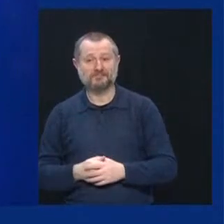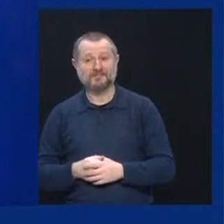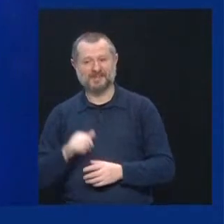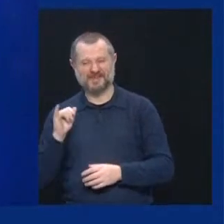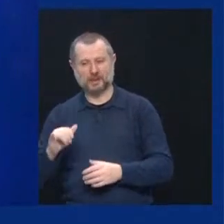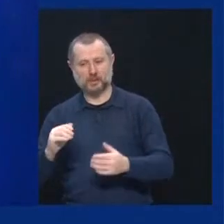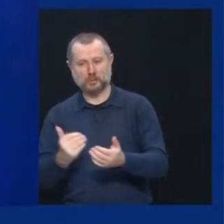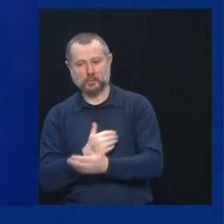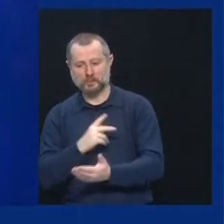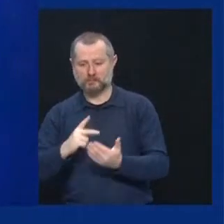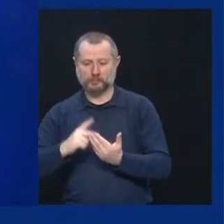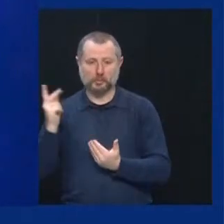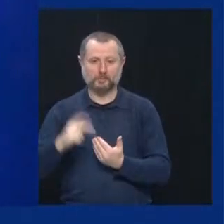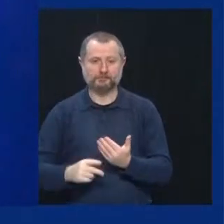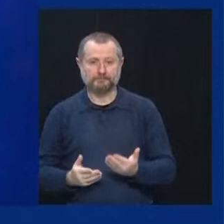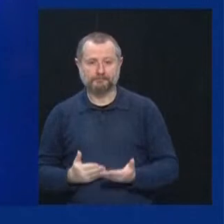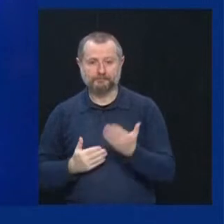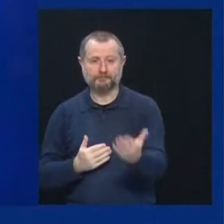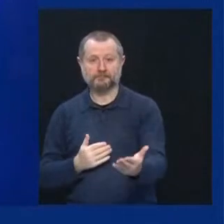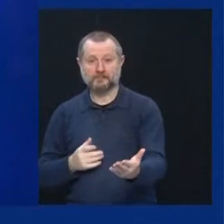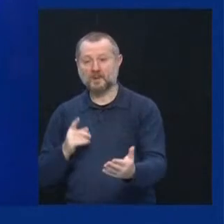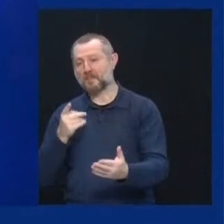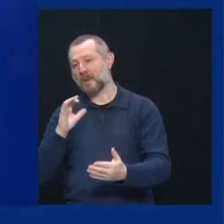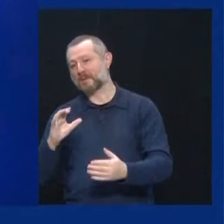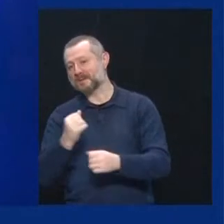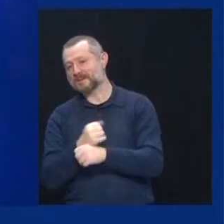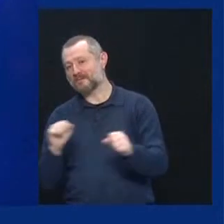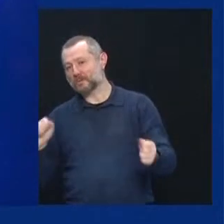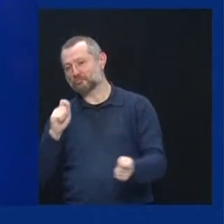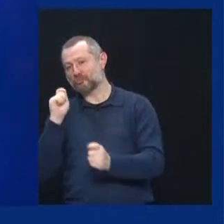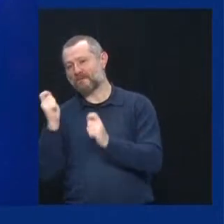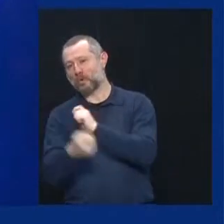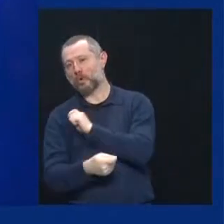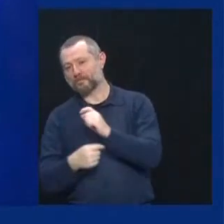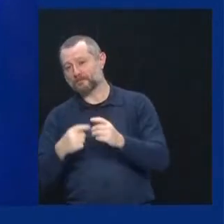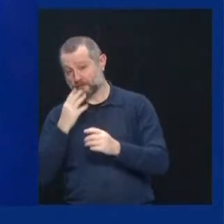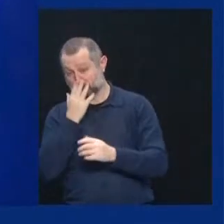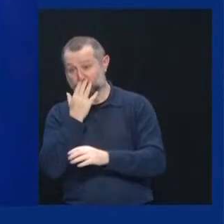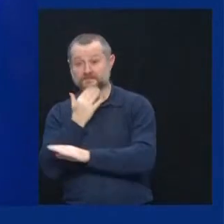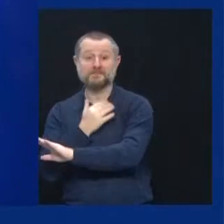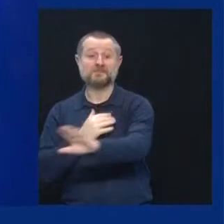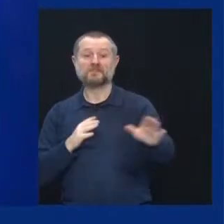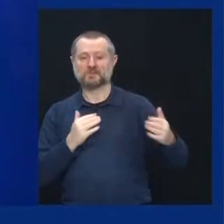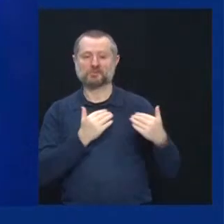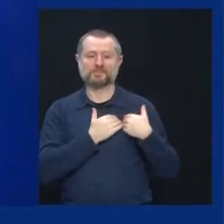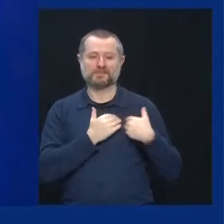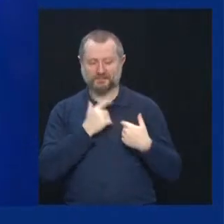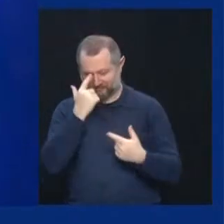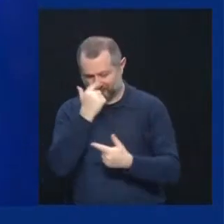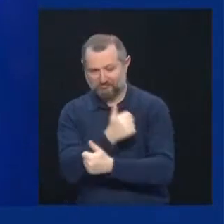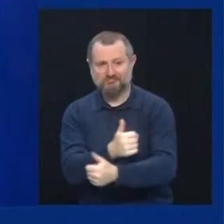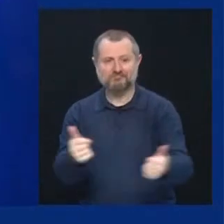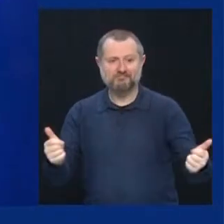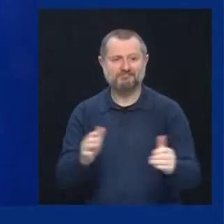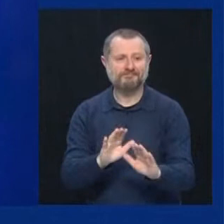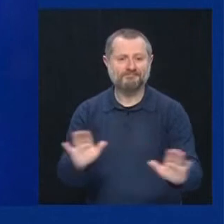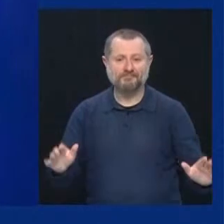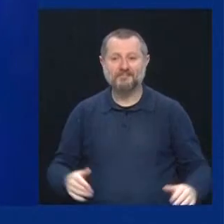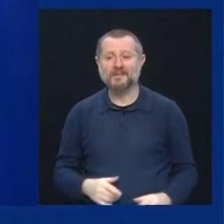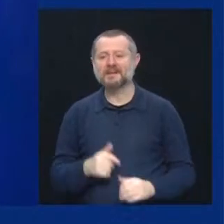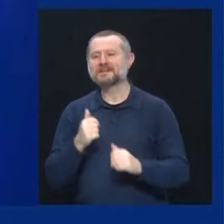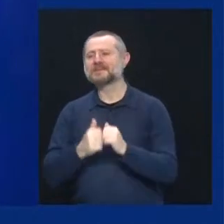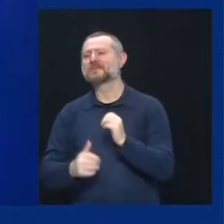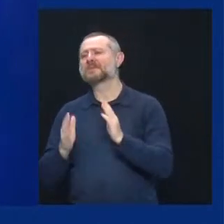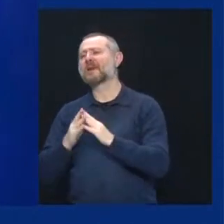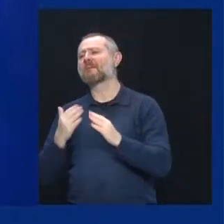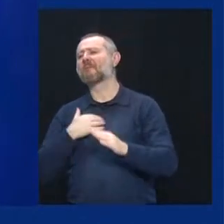package, public safety reform plan. It is up to them what they do. And by the way, they're all going to be different. When you see